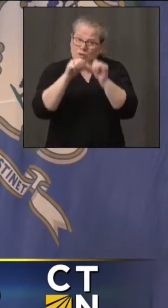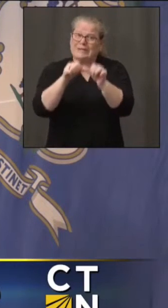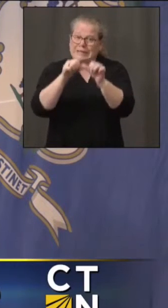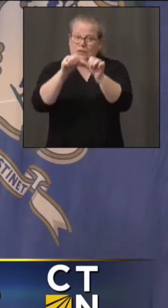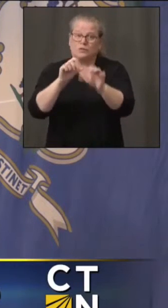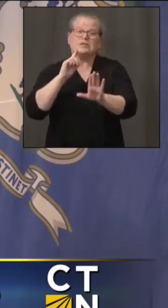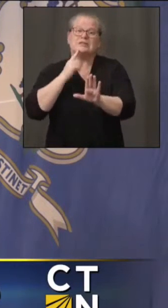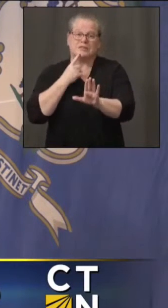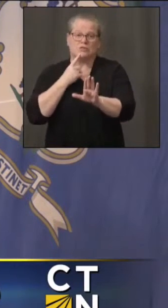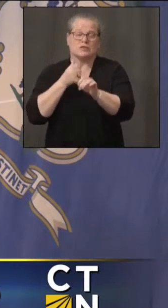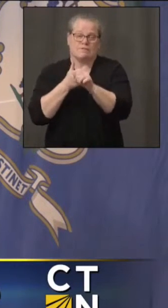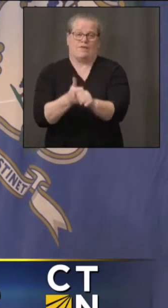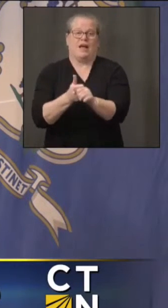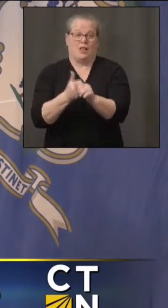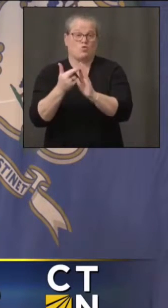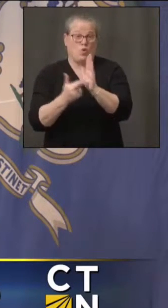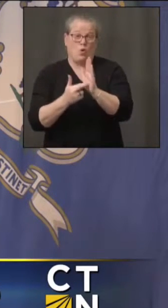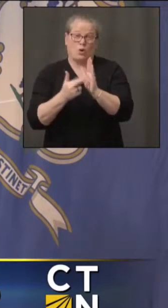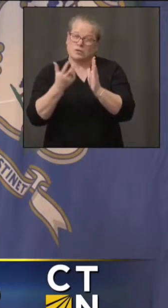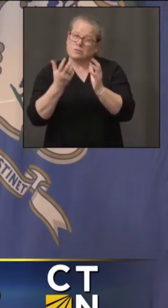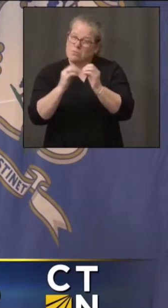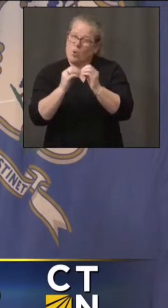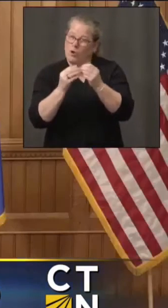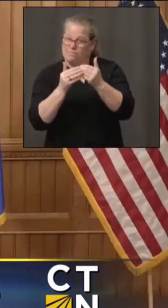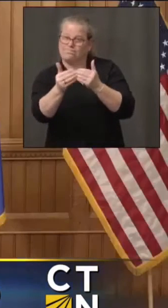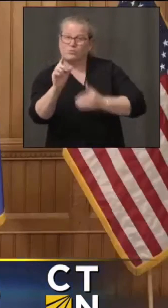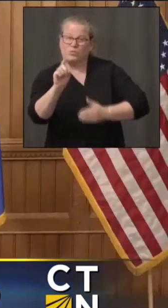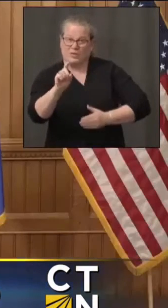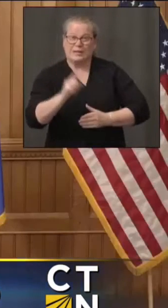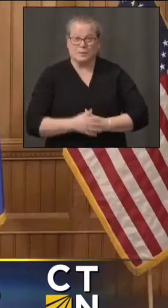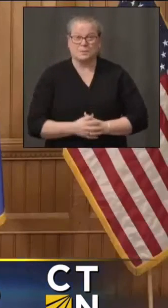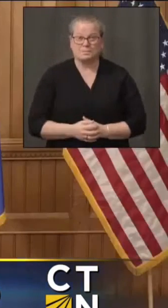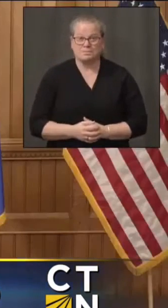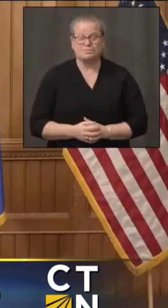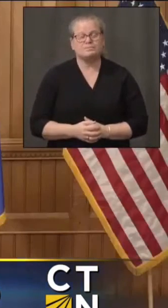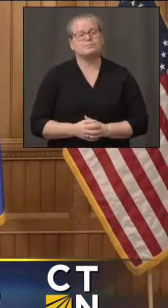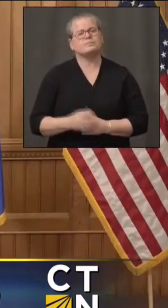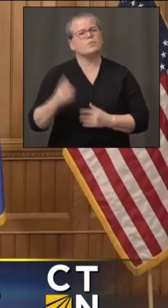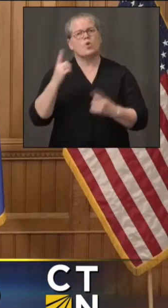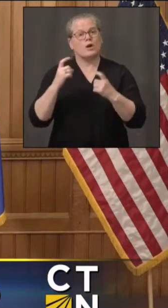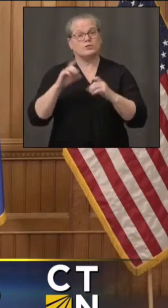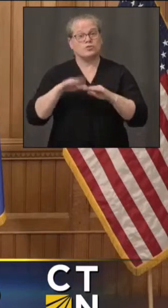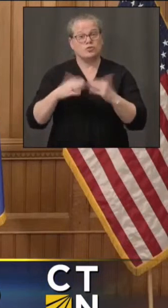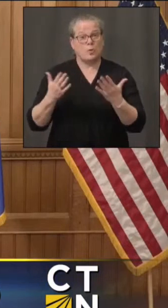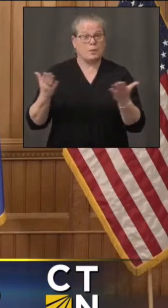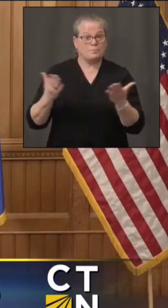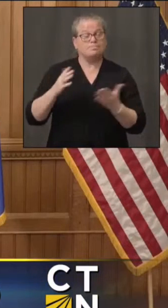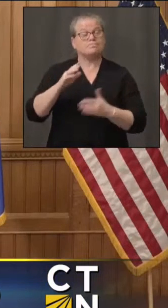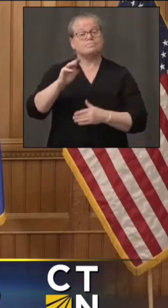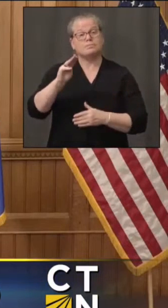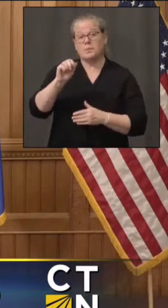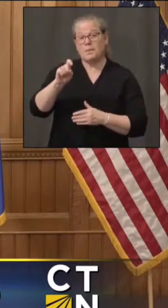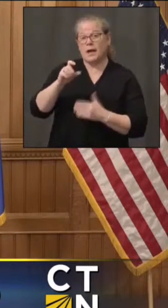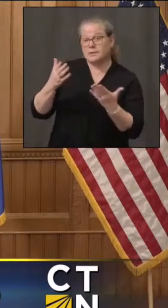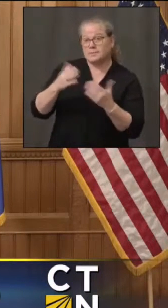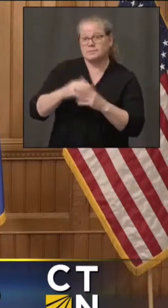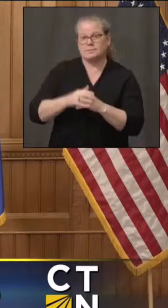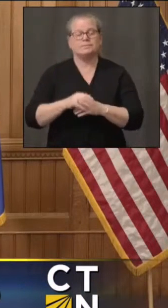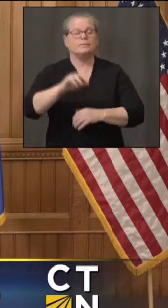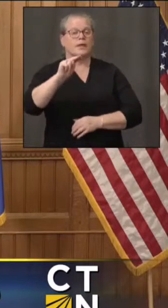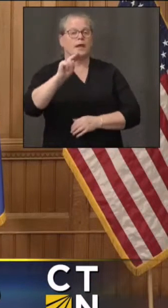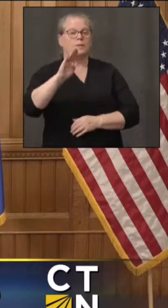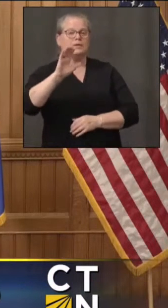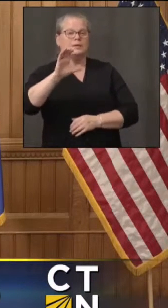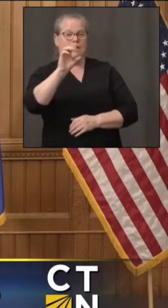NBC Connecticut. Hi, Governor. Matt Austin with NBC Connecticut. I